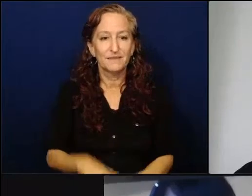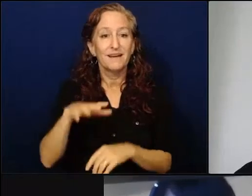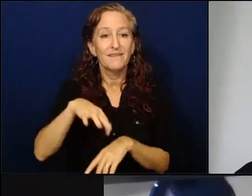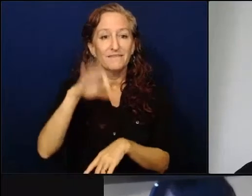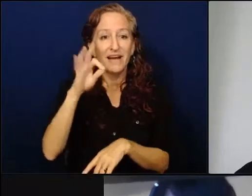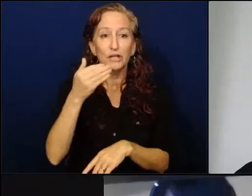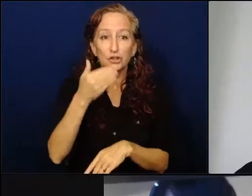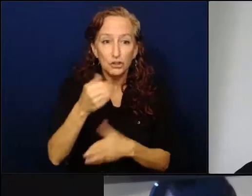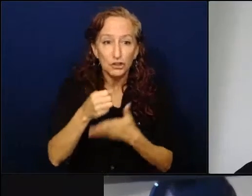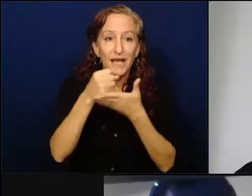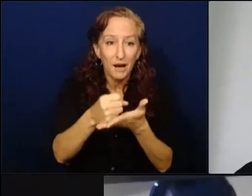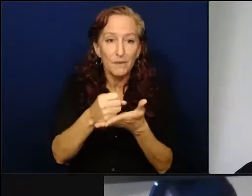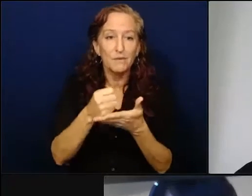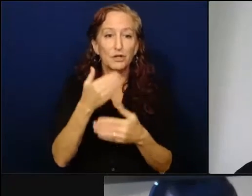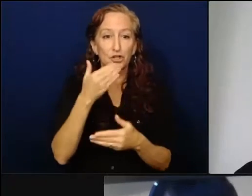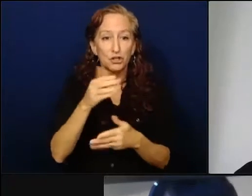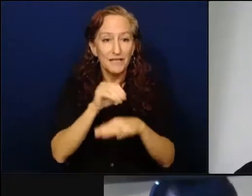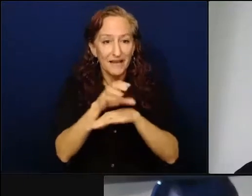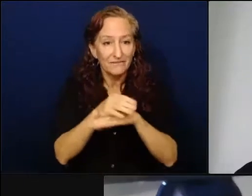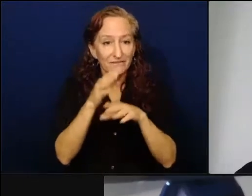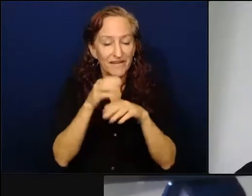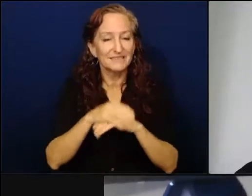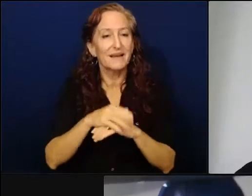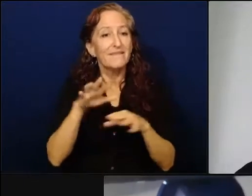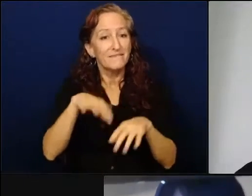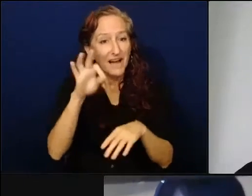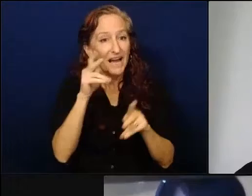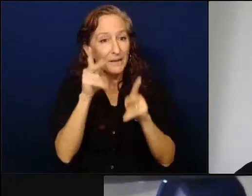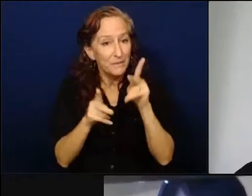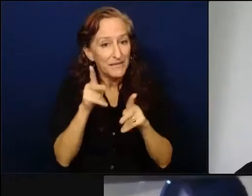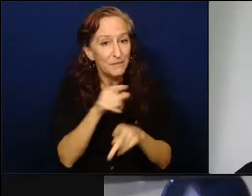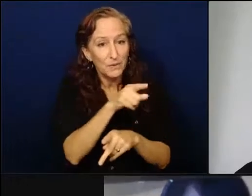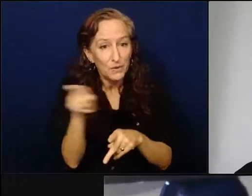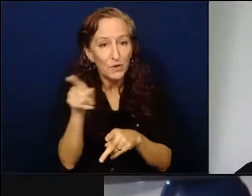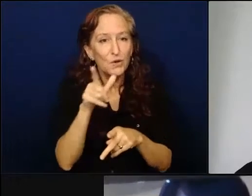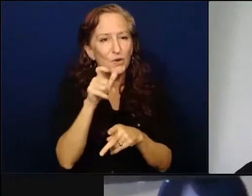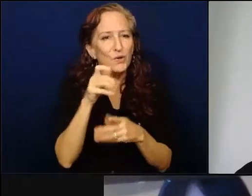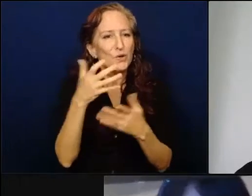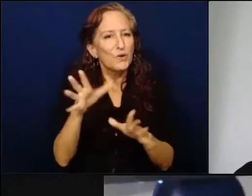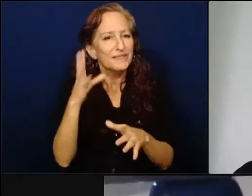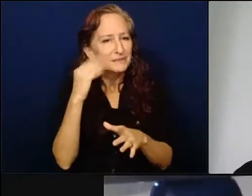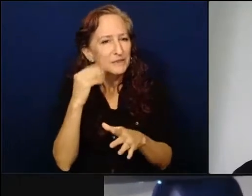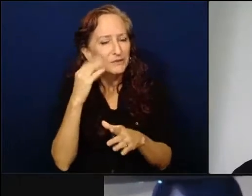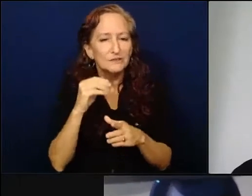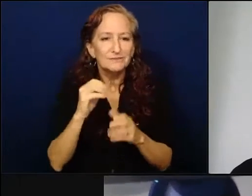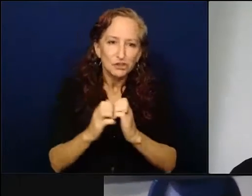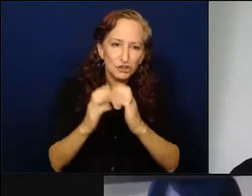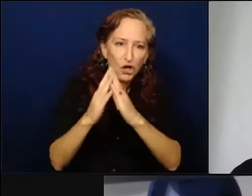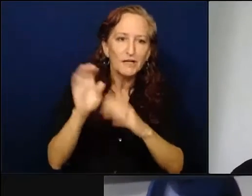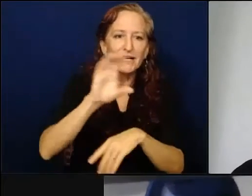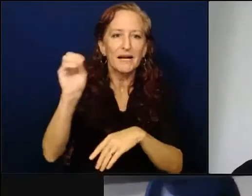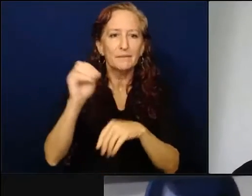advice. Find people who have done what you're trying to do, not necessarily the same thing, but started a company, launched a